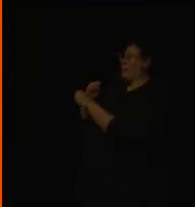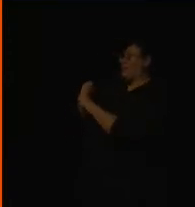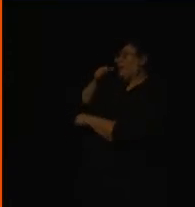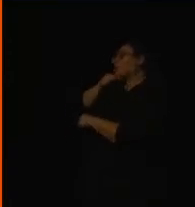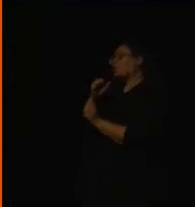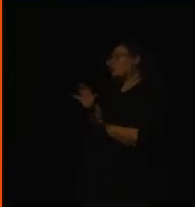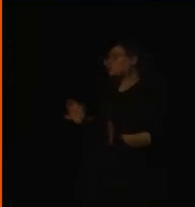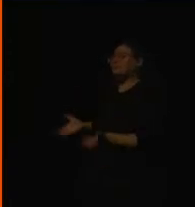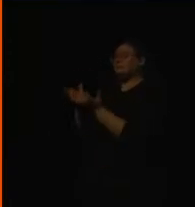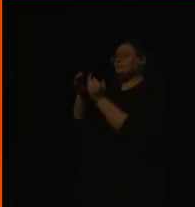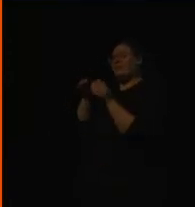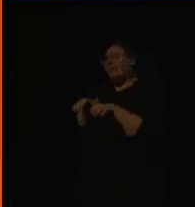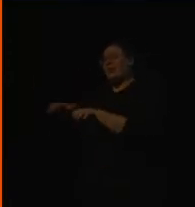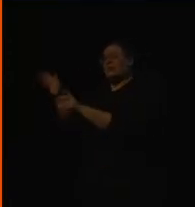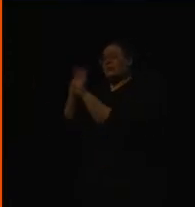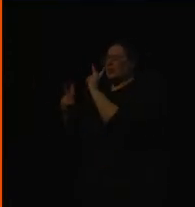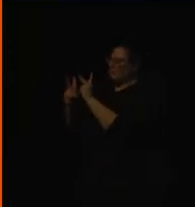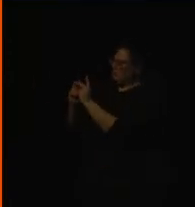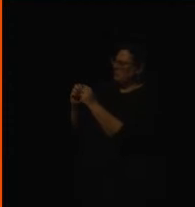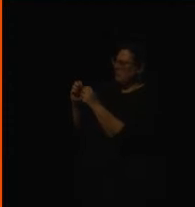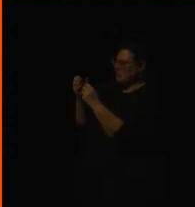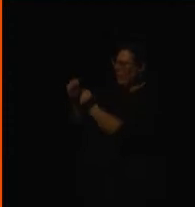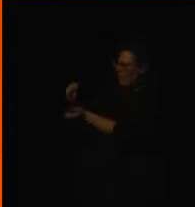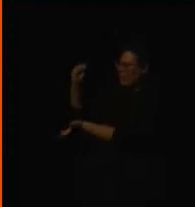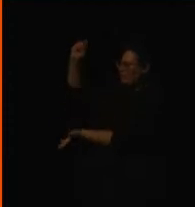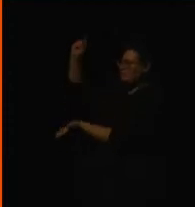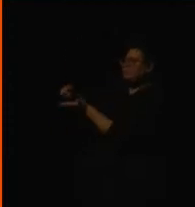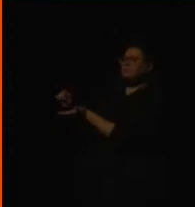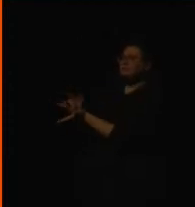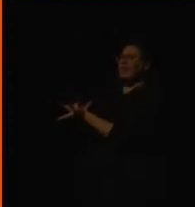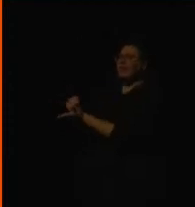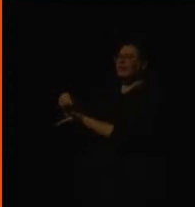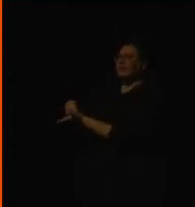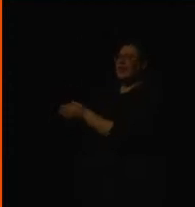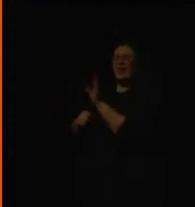thousands to force action to tackle medical debt. We've called on our